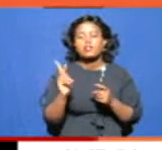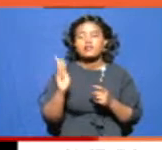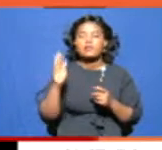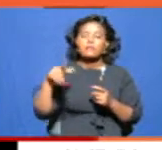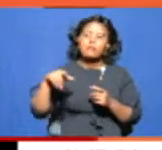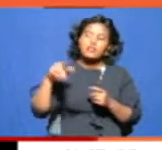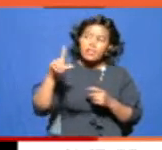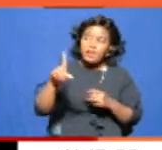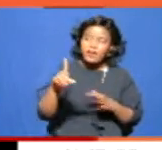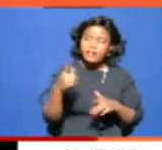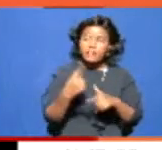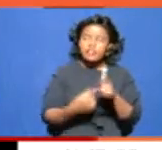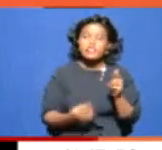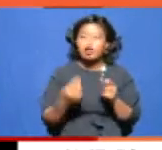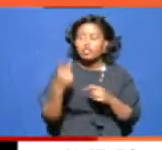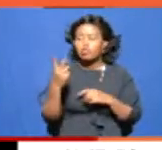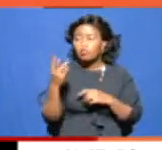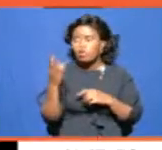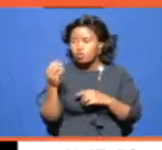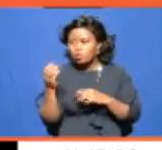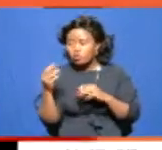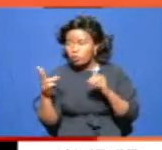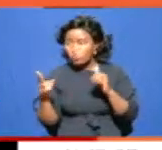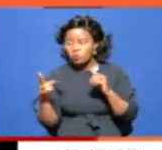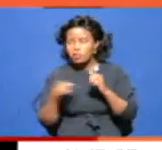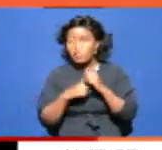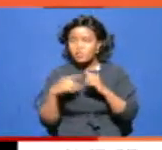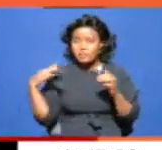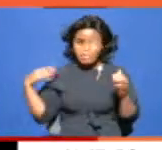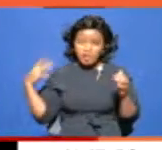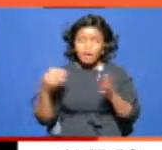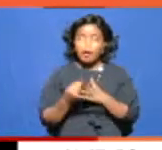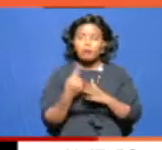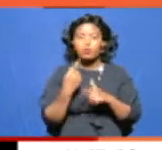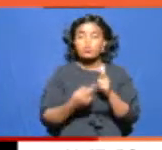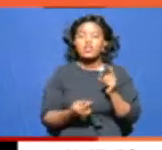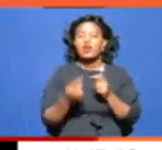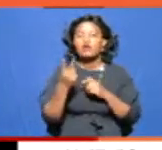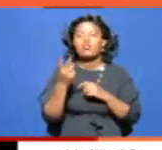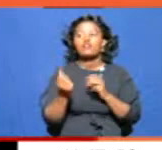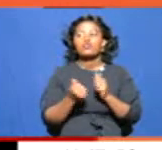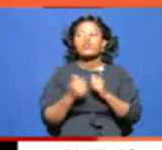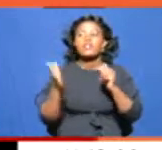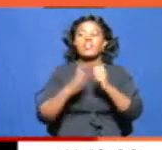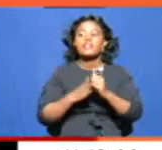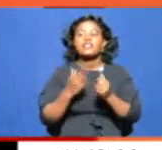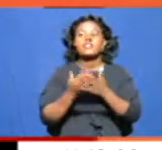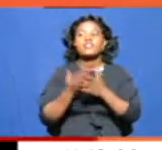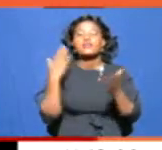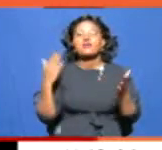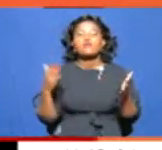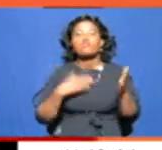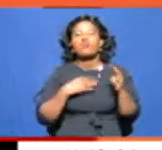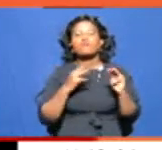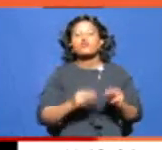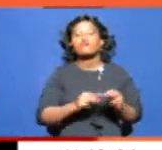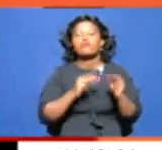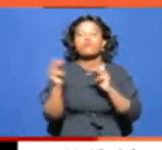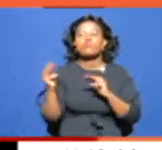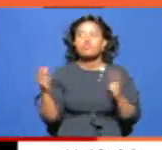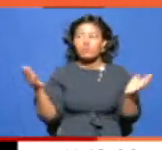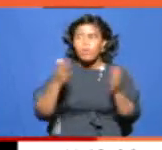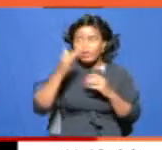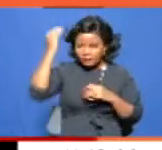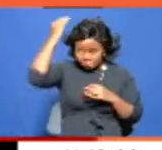in 2006 up until 2019, before I went to Dubai to look for a